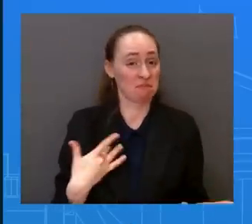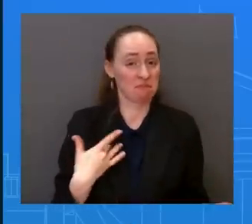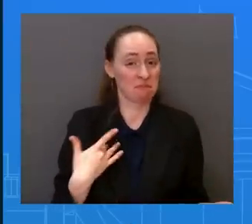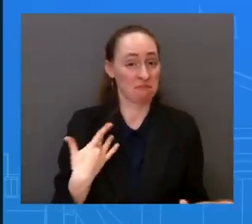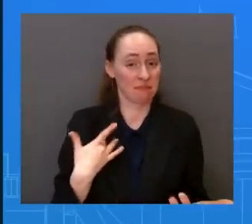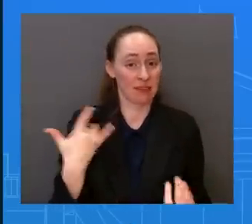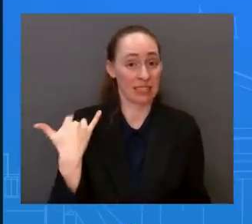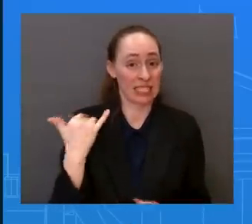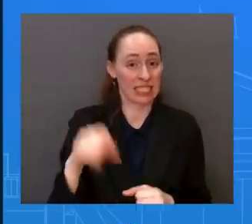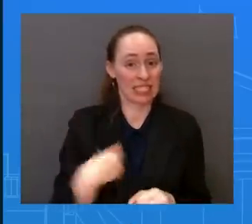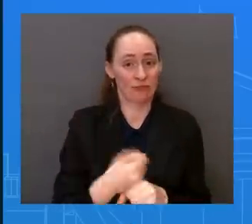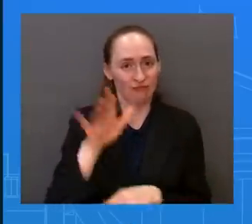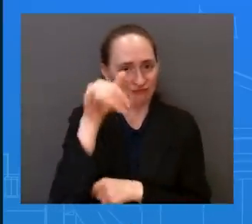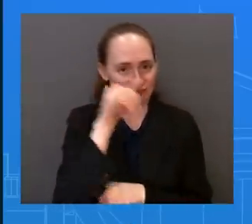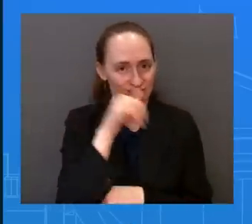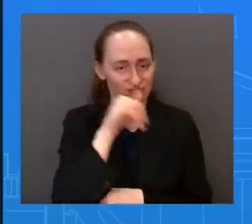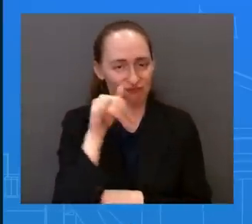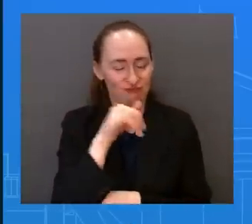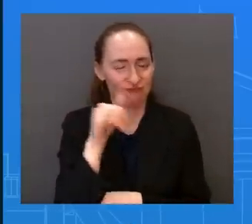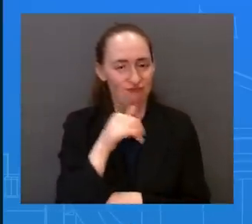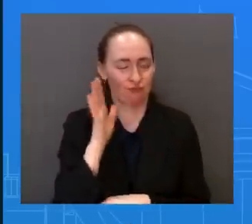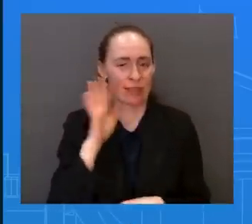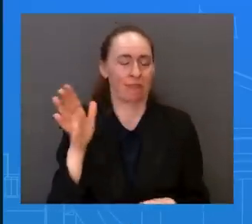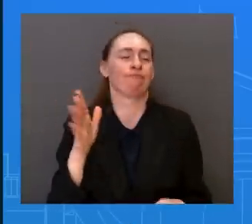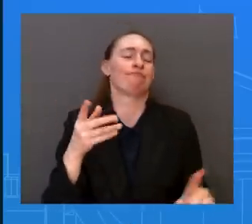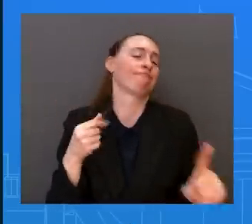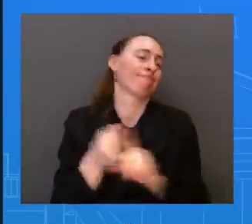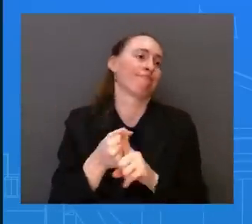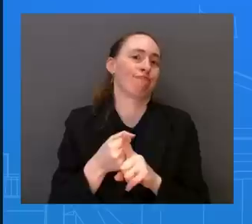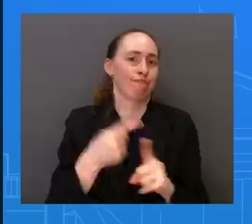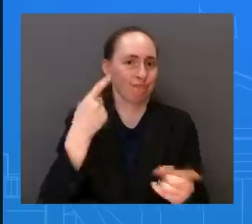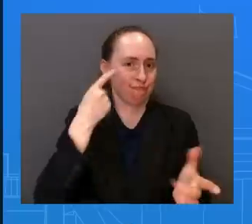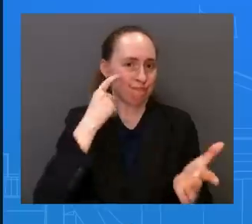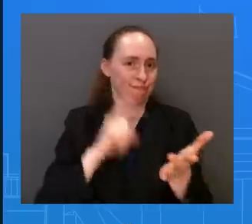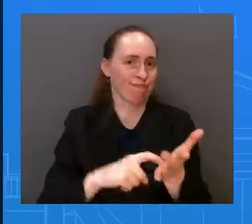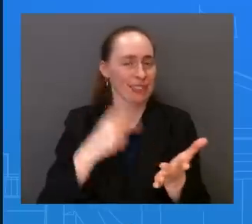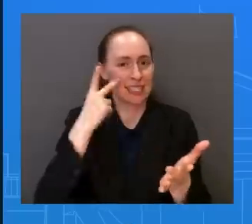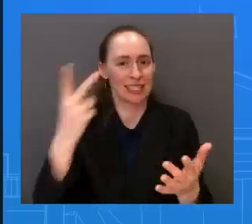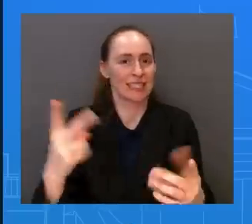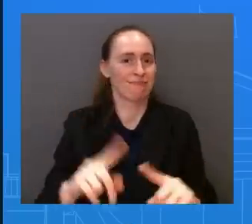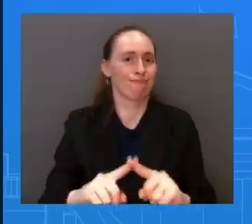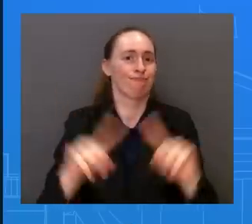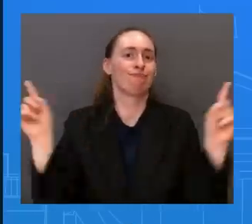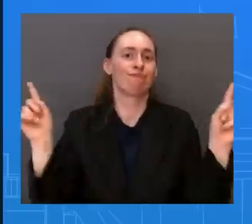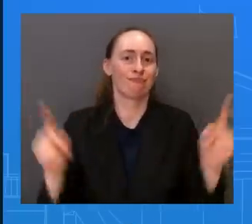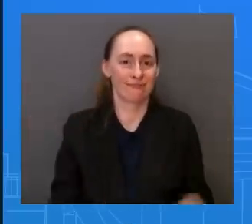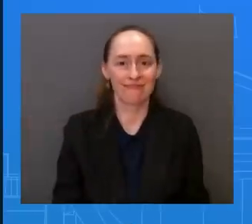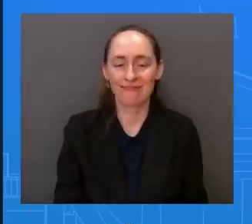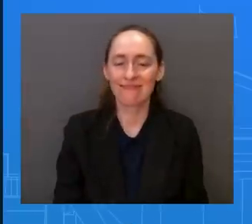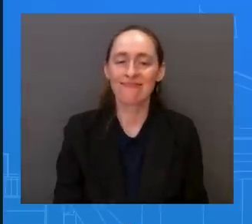you know, this commitment to invest in this country in a way that we haven't really done for